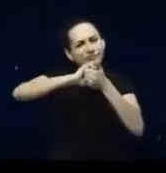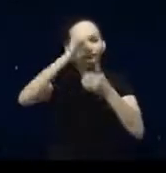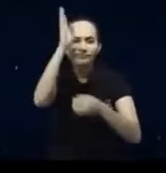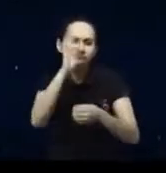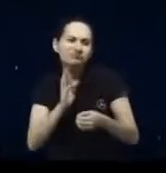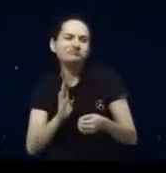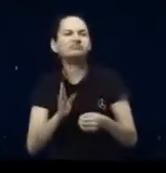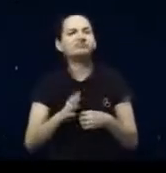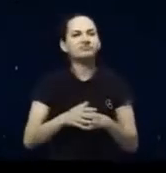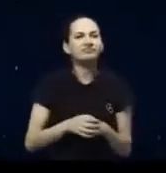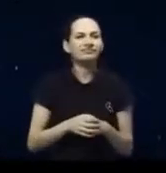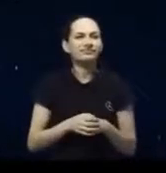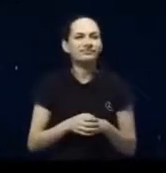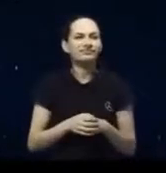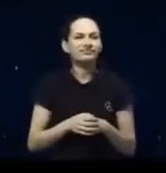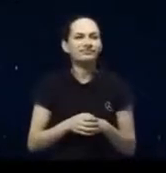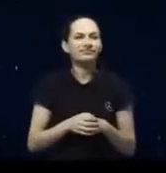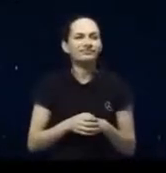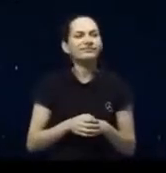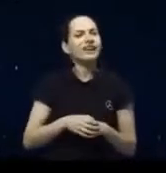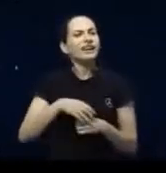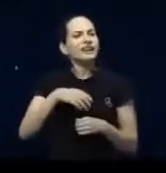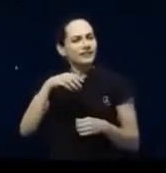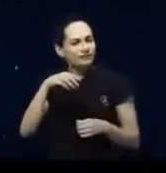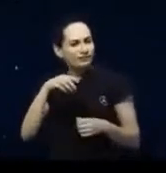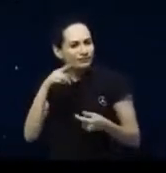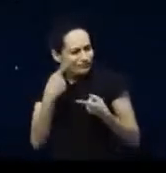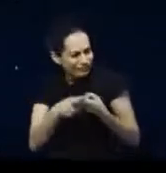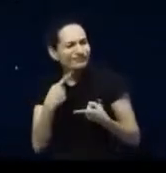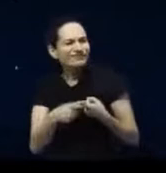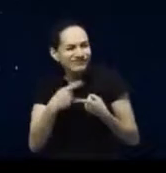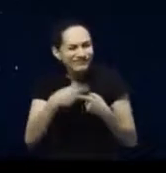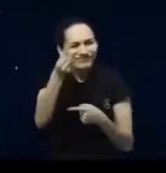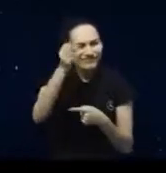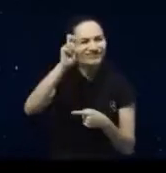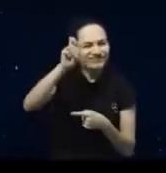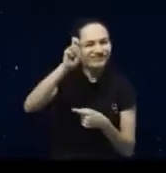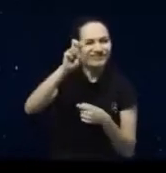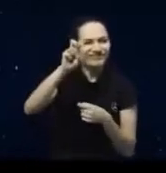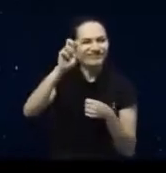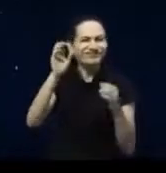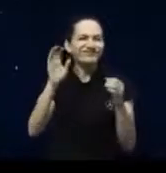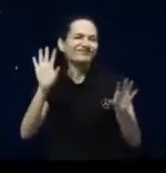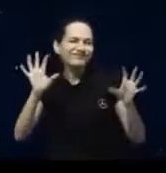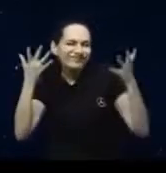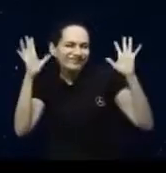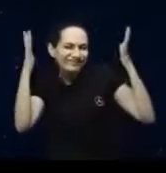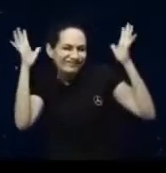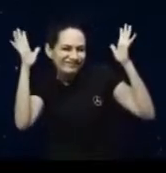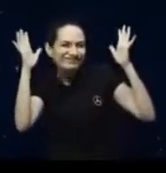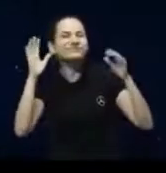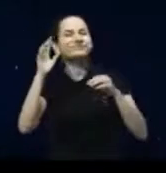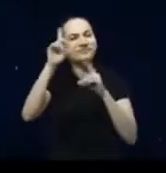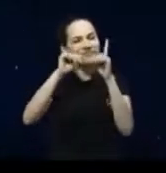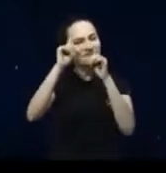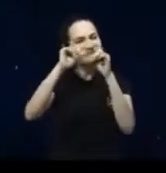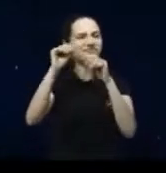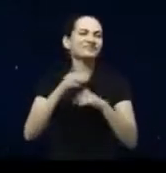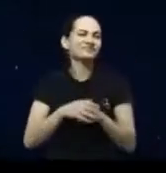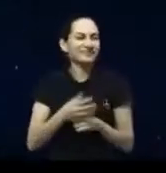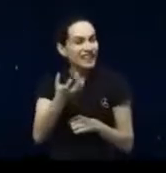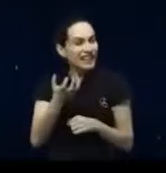mercedes-benz do Brasil and location of the sixth anniversary of mercedes-benz World